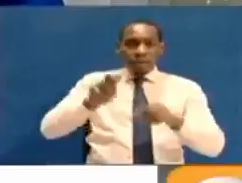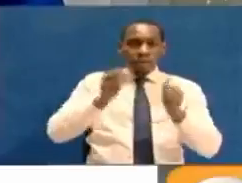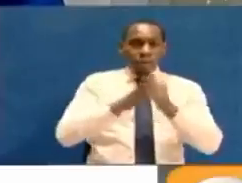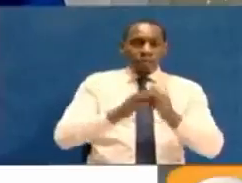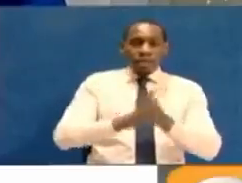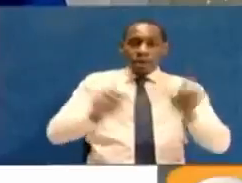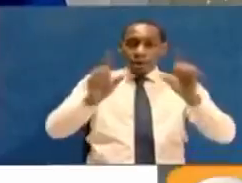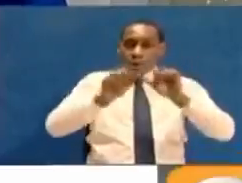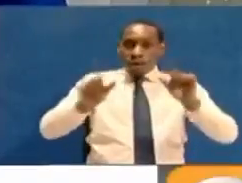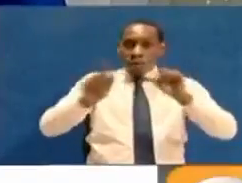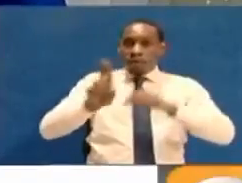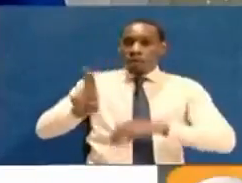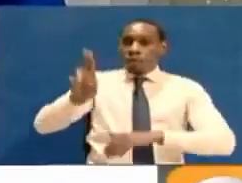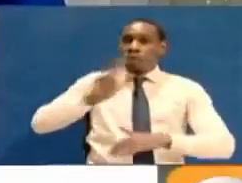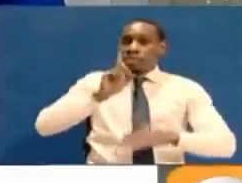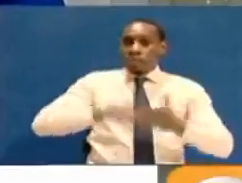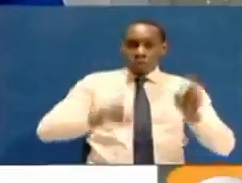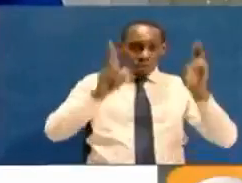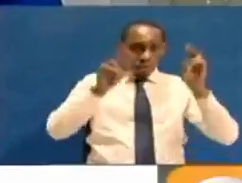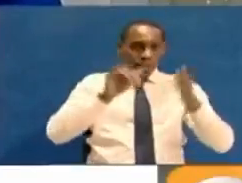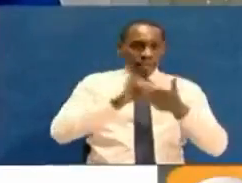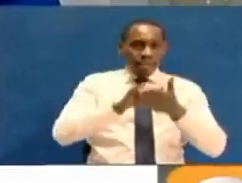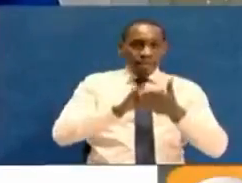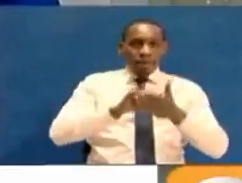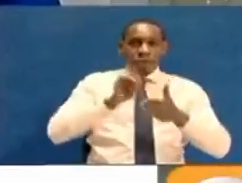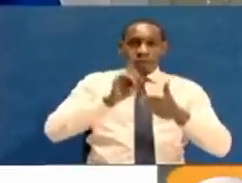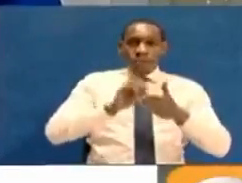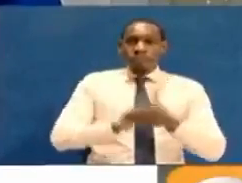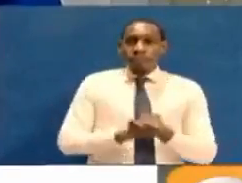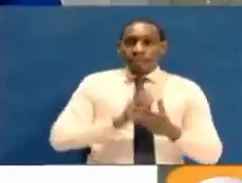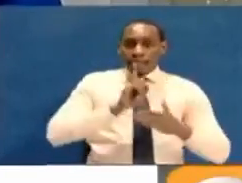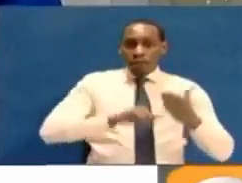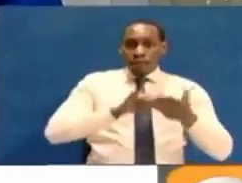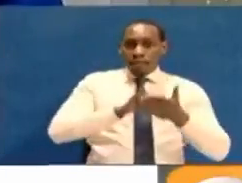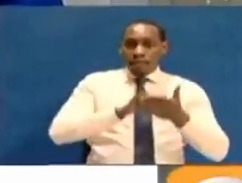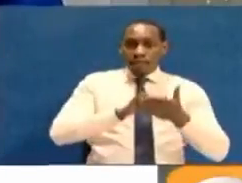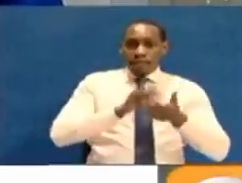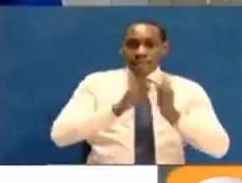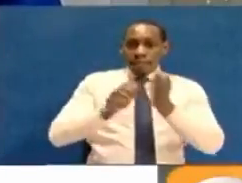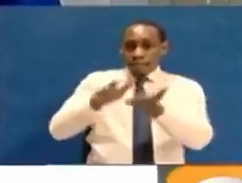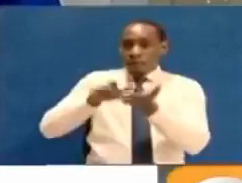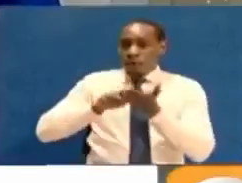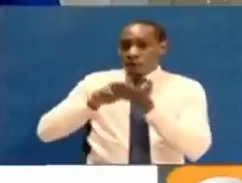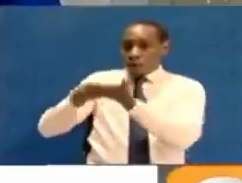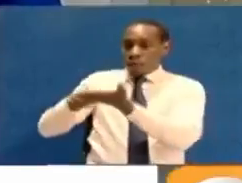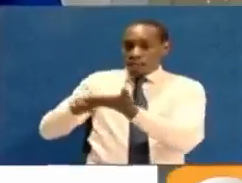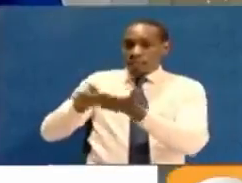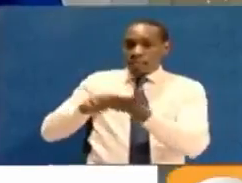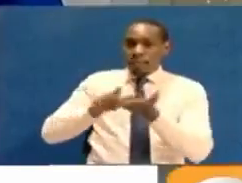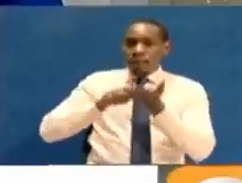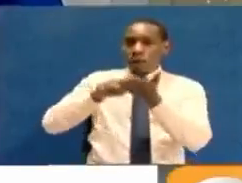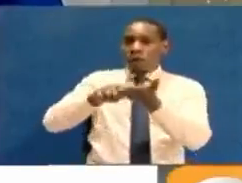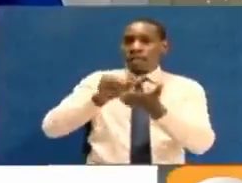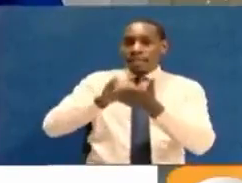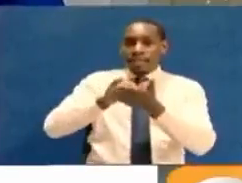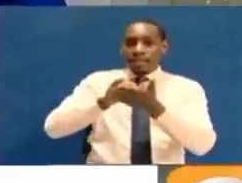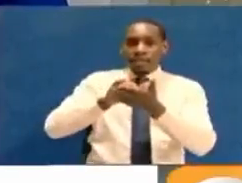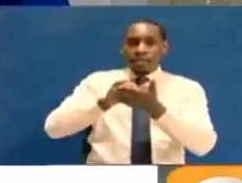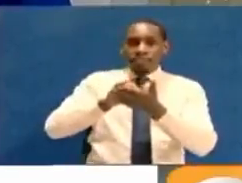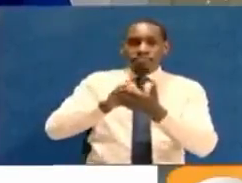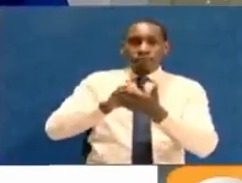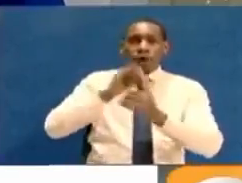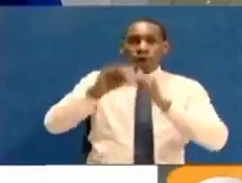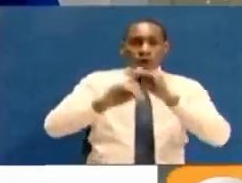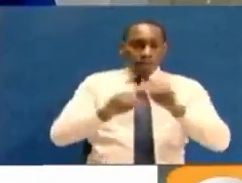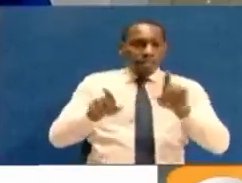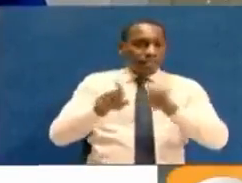Uhuru Kenyatta said, and I quote, "What's good for the goose is good for the gander. If it is a grant, then it must be a grant for everybody."